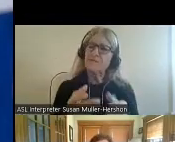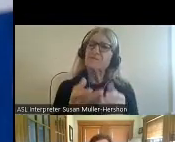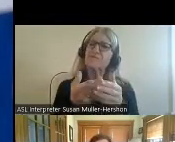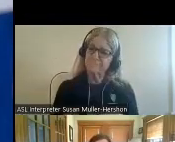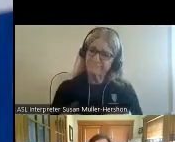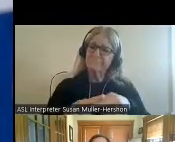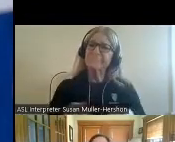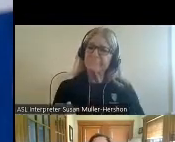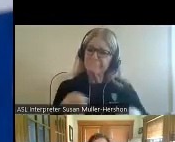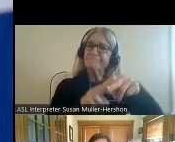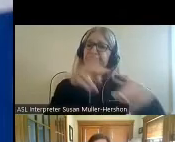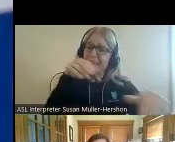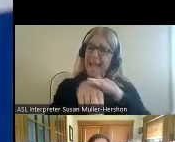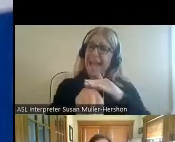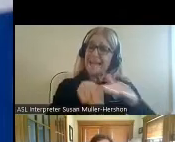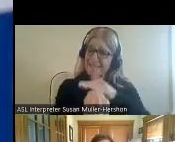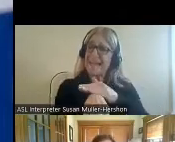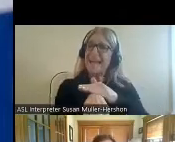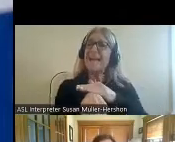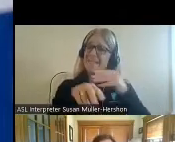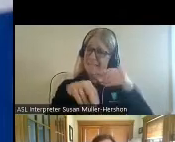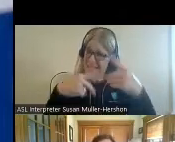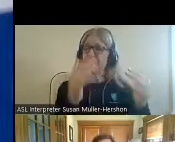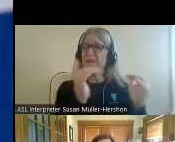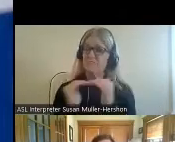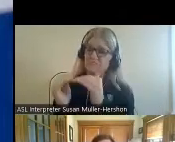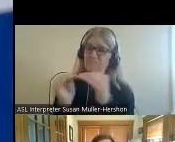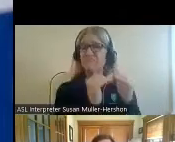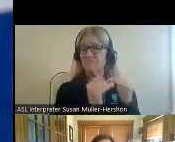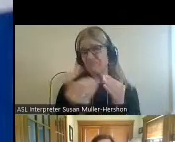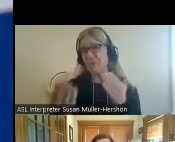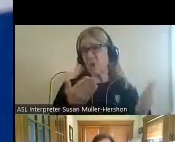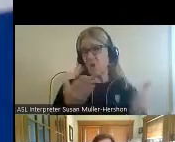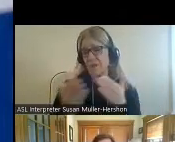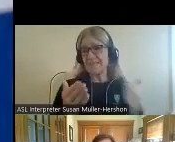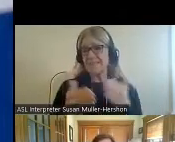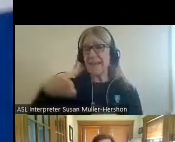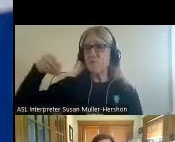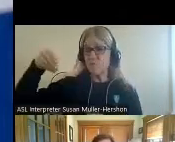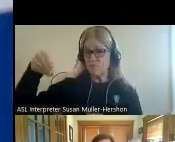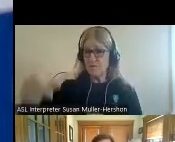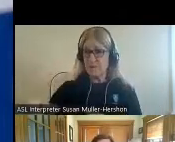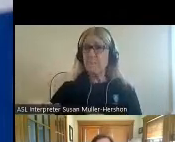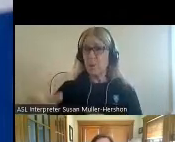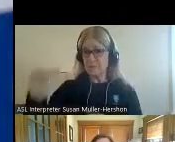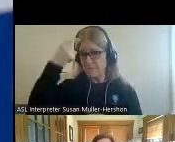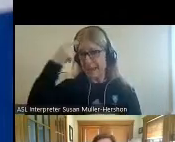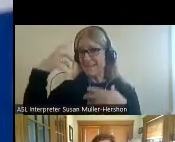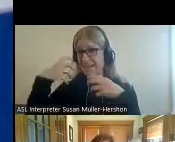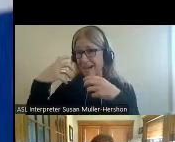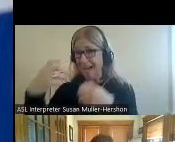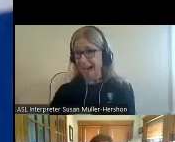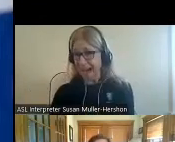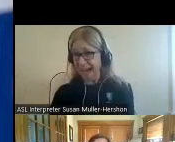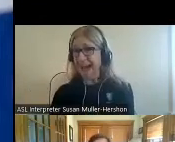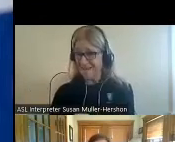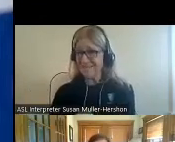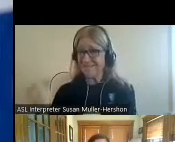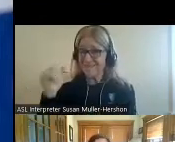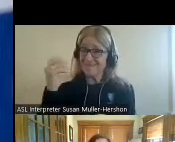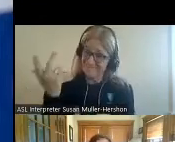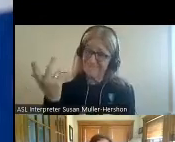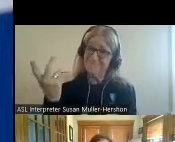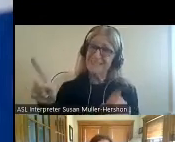parity. So reimbursing mental health services at the similar rate as physical health problems. So we'll see where this goes,